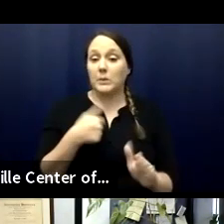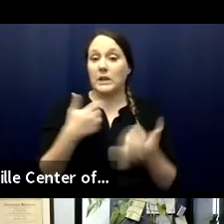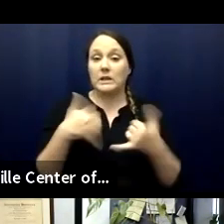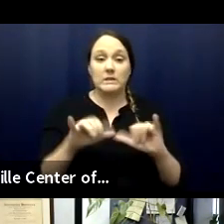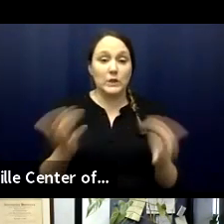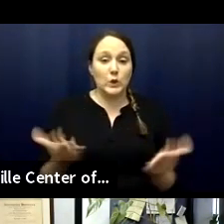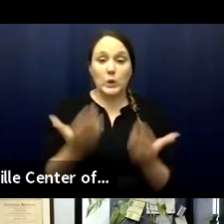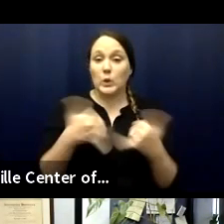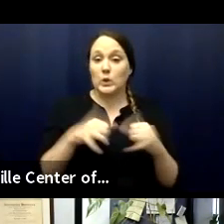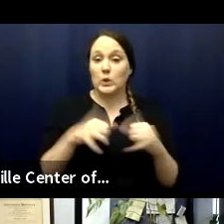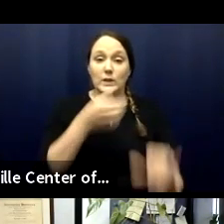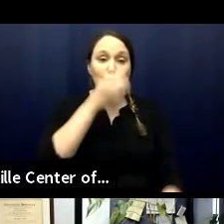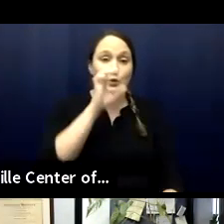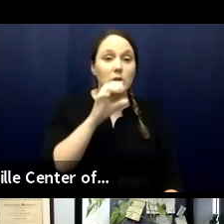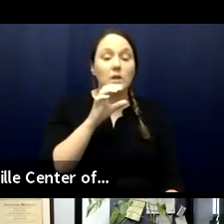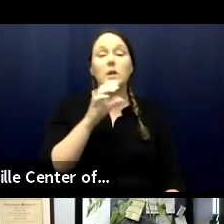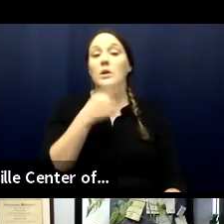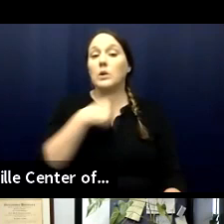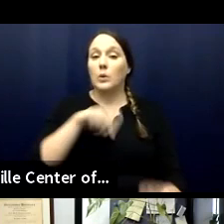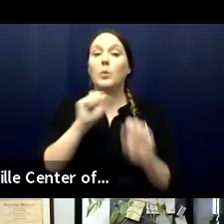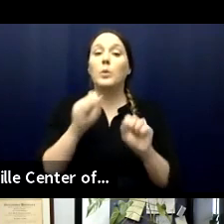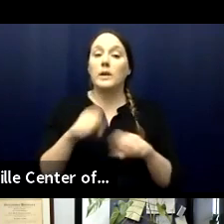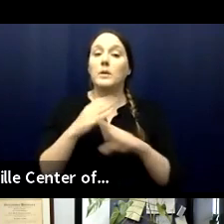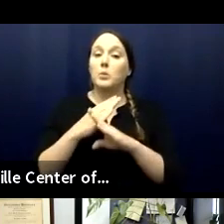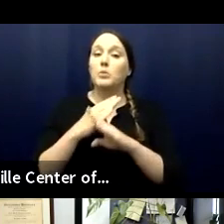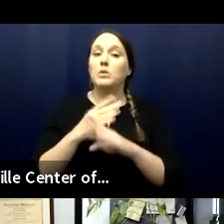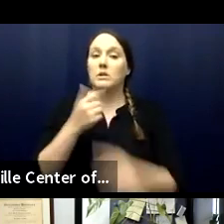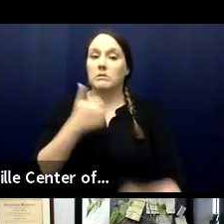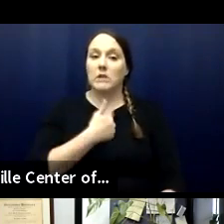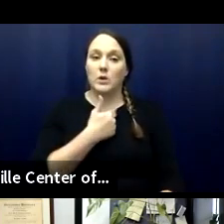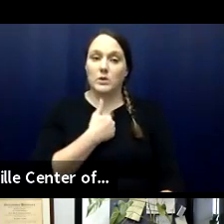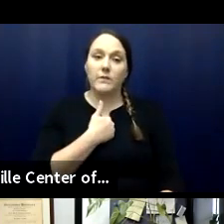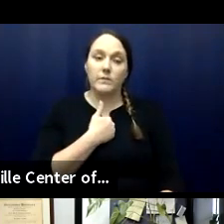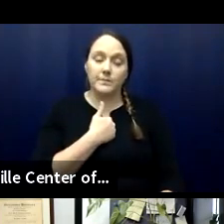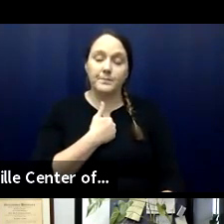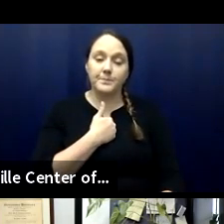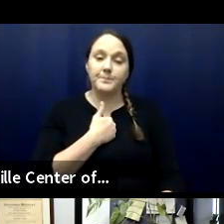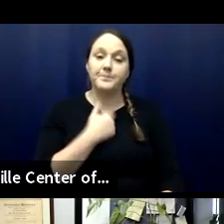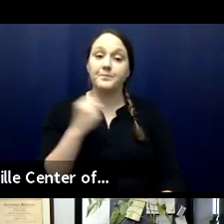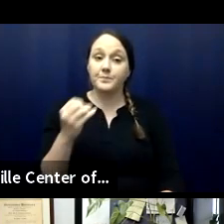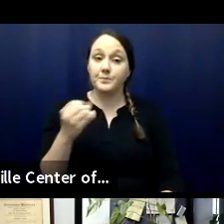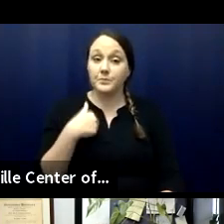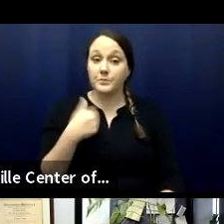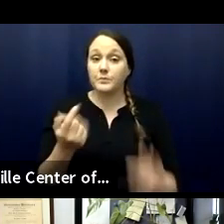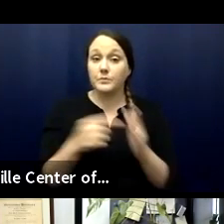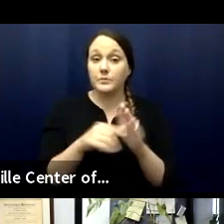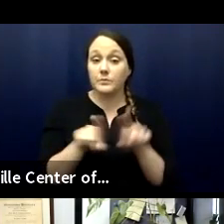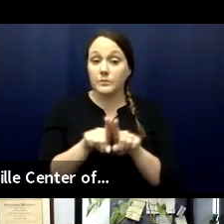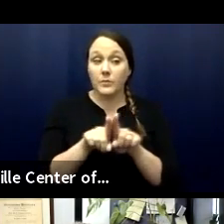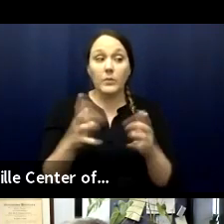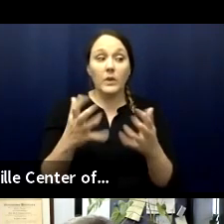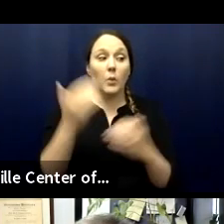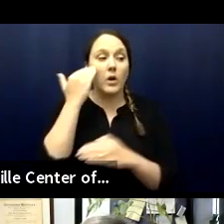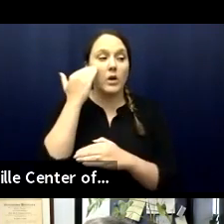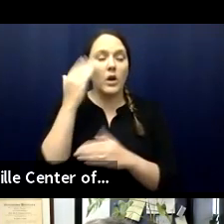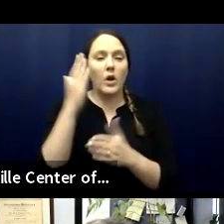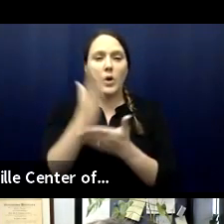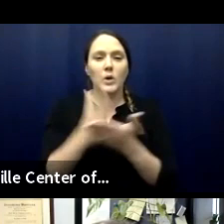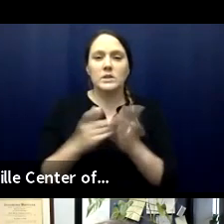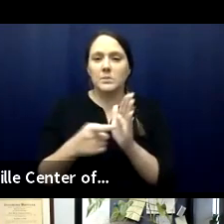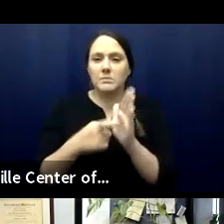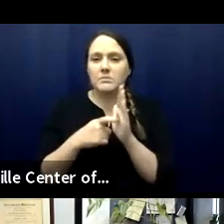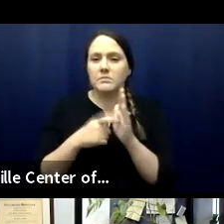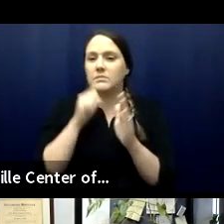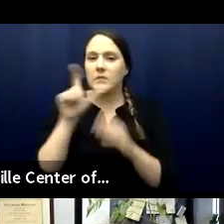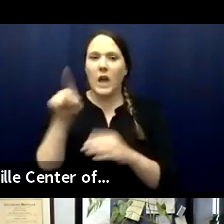it. We're capable of keeping ourselves safe. So I also want to know some of these mandates, though, beyond the